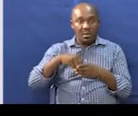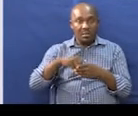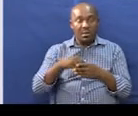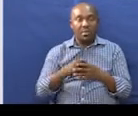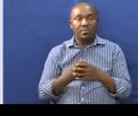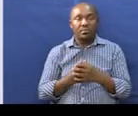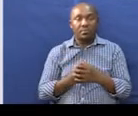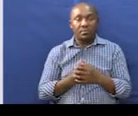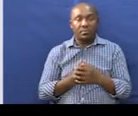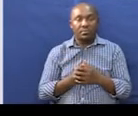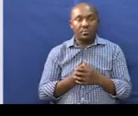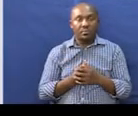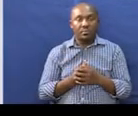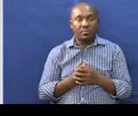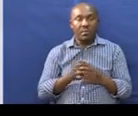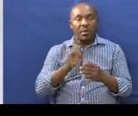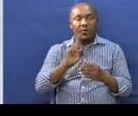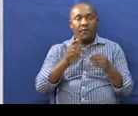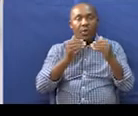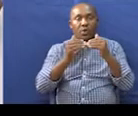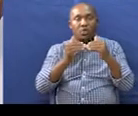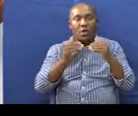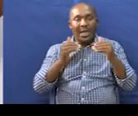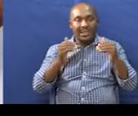for neutralization.